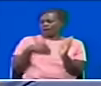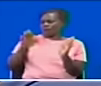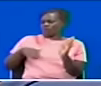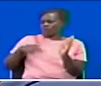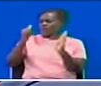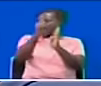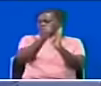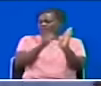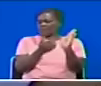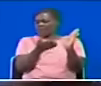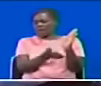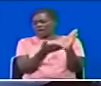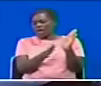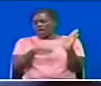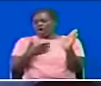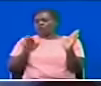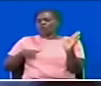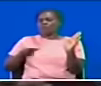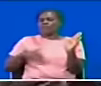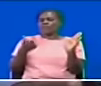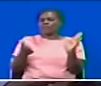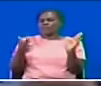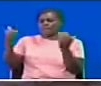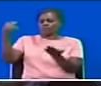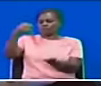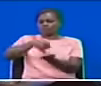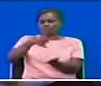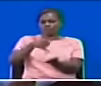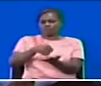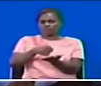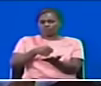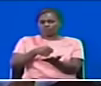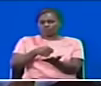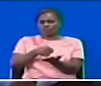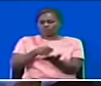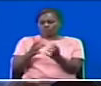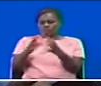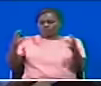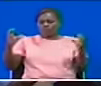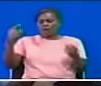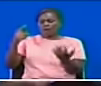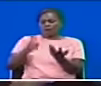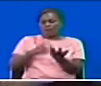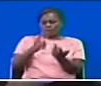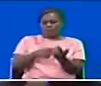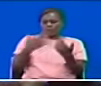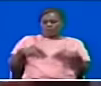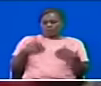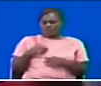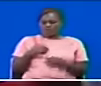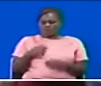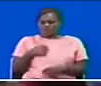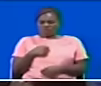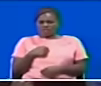agenda inside there, or women are just brought in to swell the numbers and for these people to feel that they have,